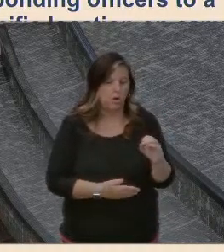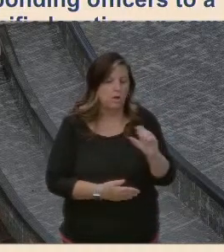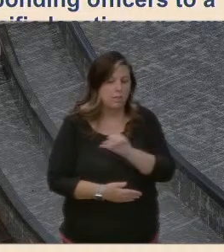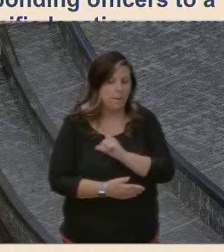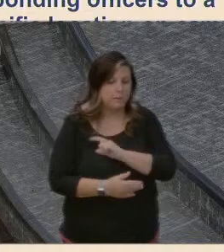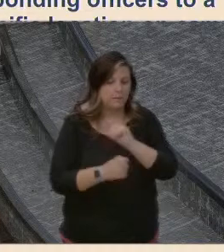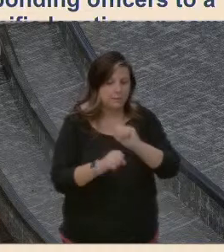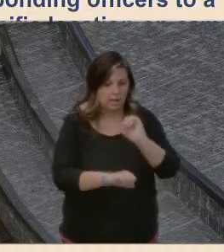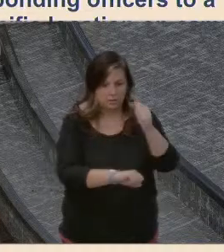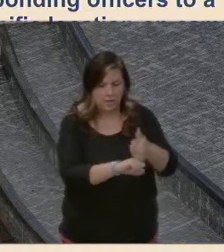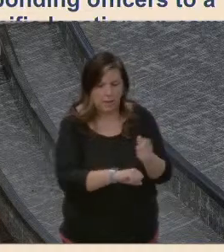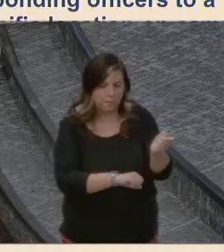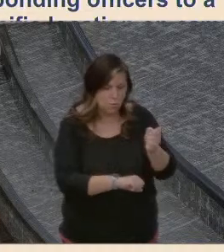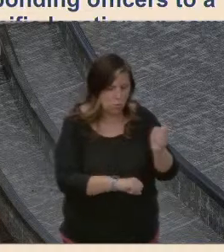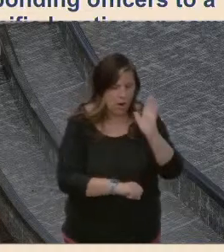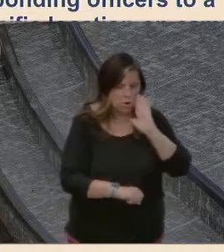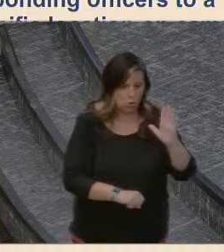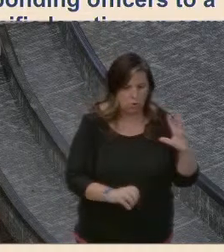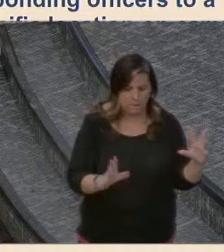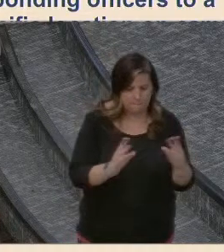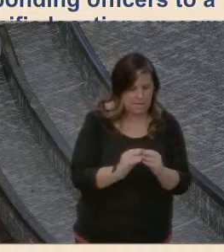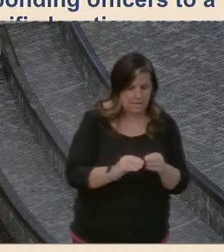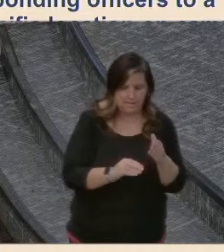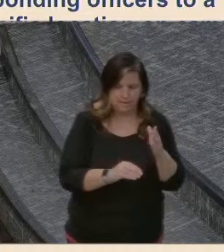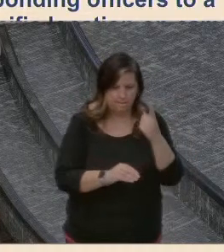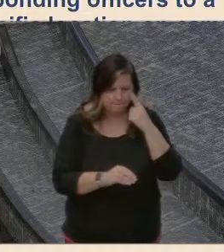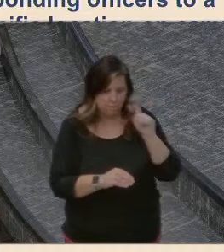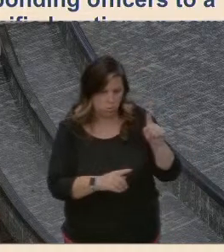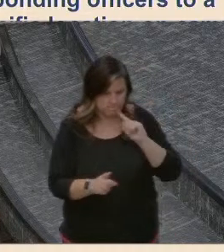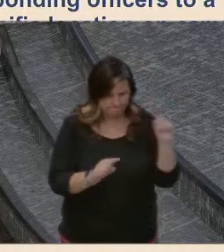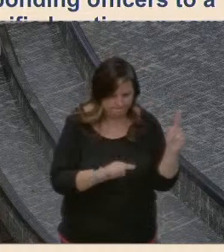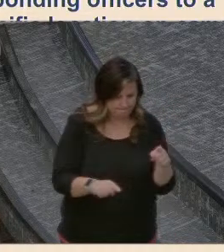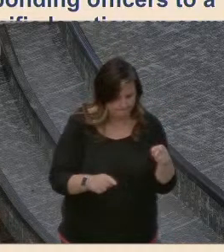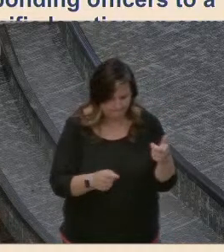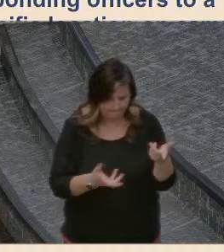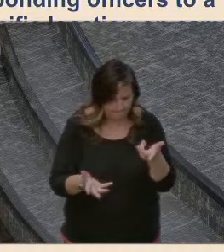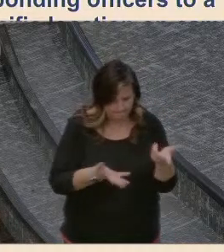you're going to set up your command post, option 1, option 2 on campus.